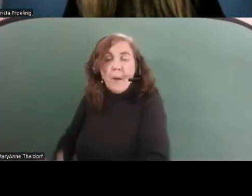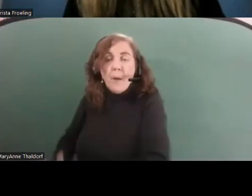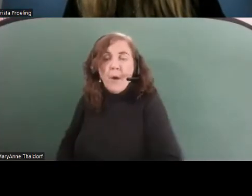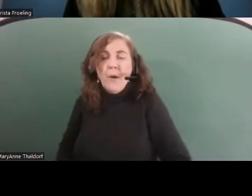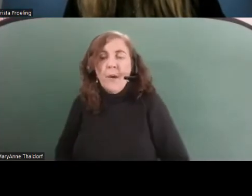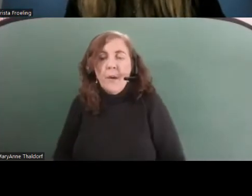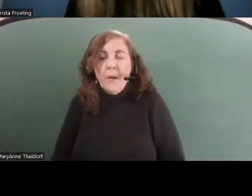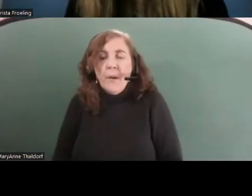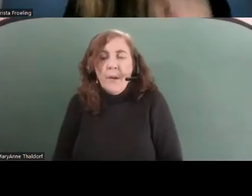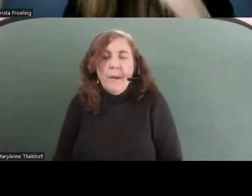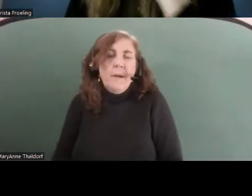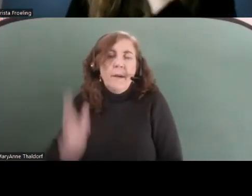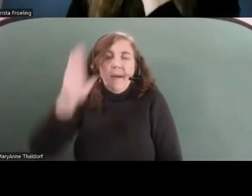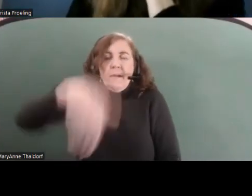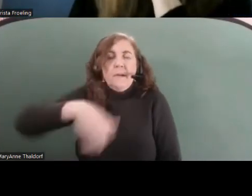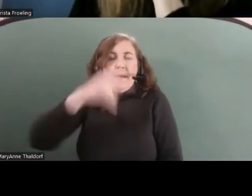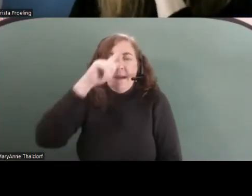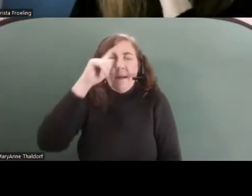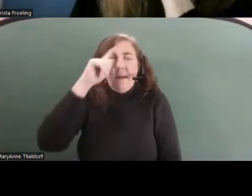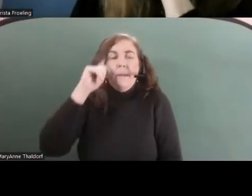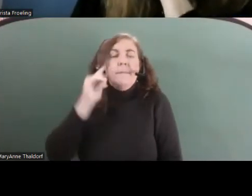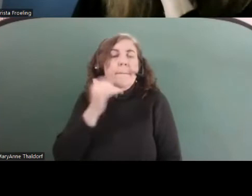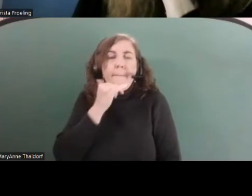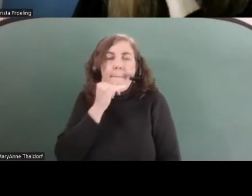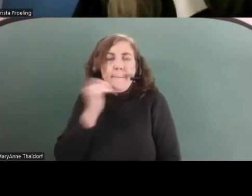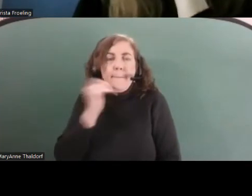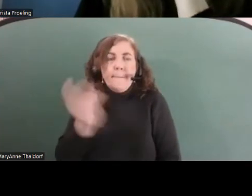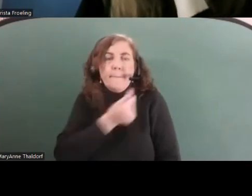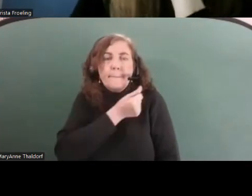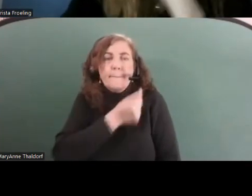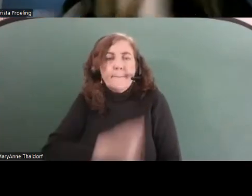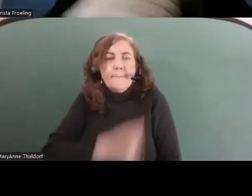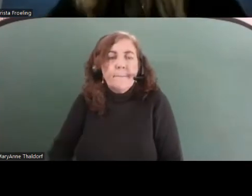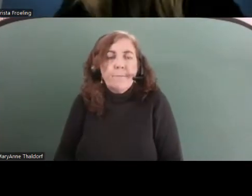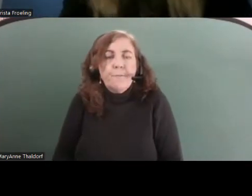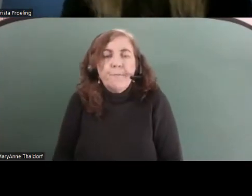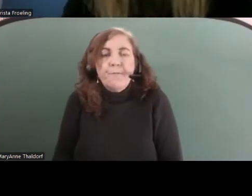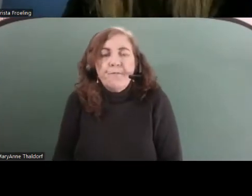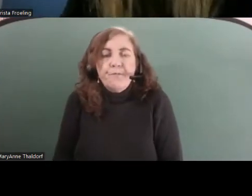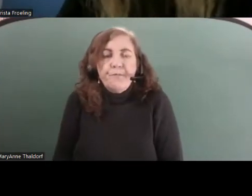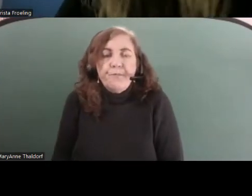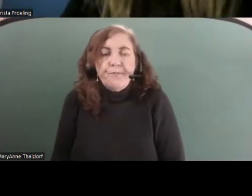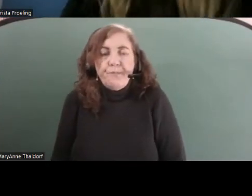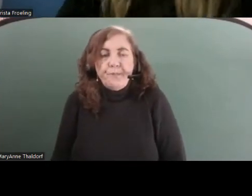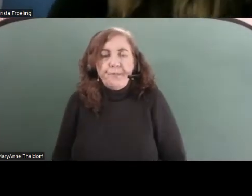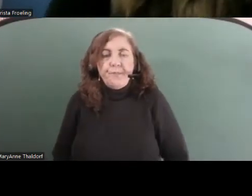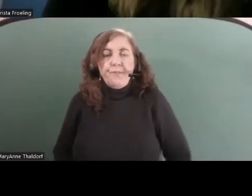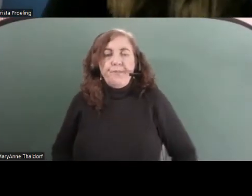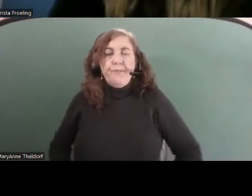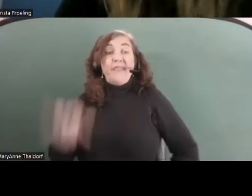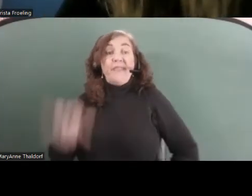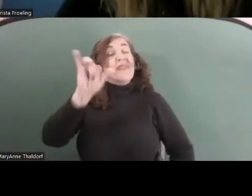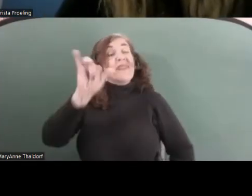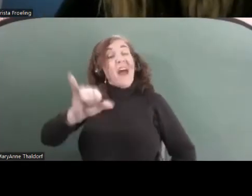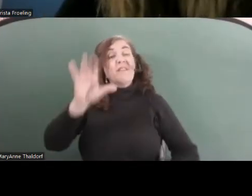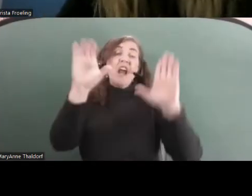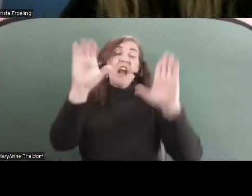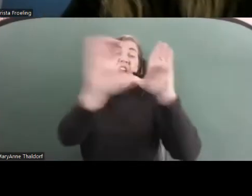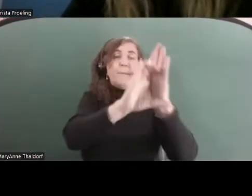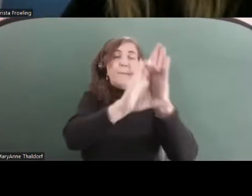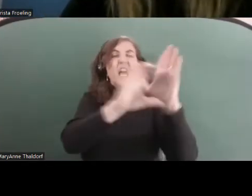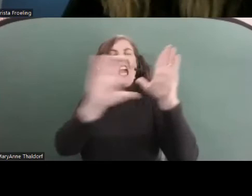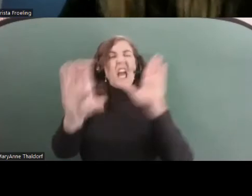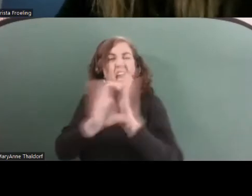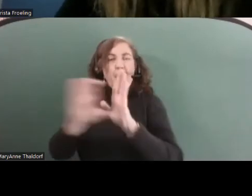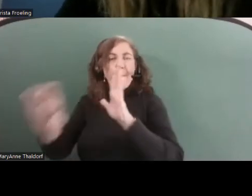No, well, let me do that now. It will not. Okay, so this is a visual representation of